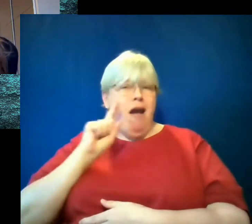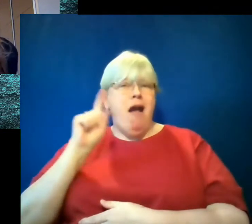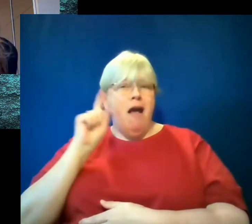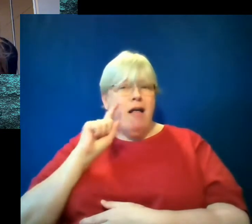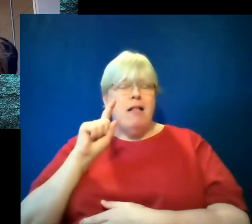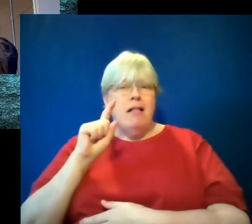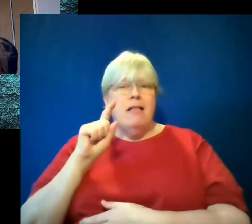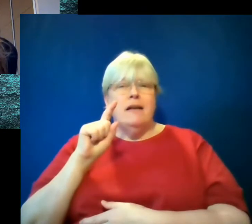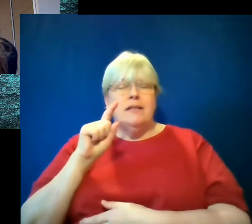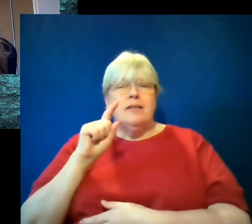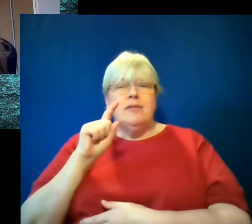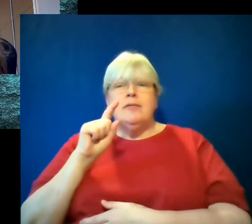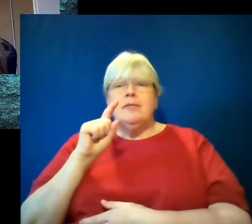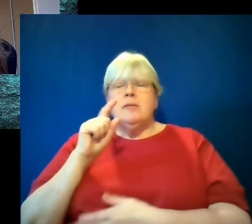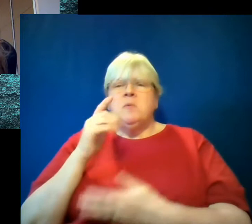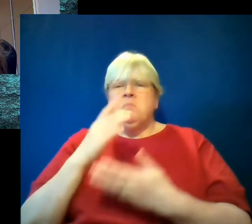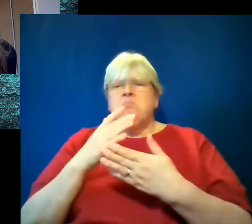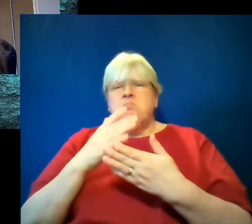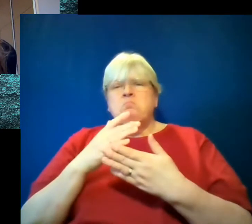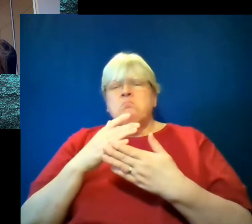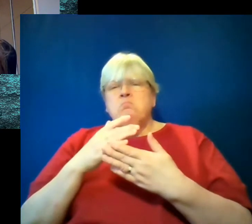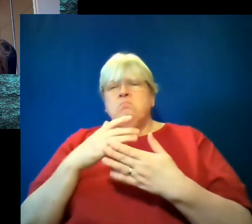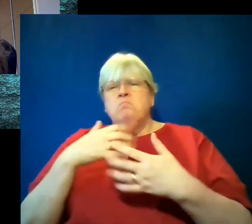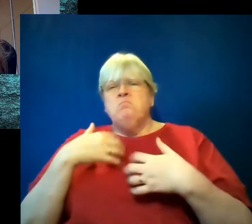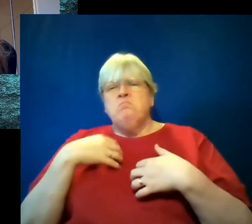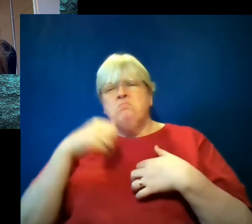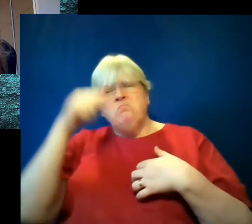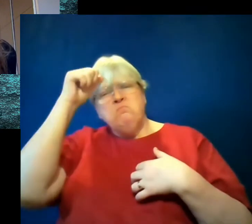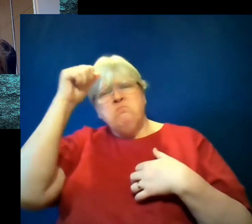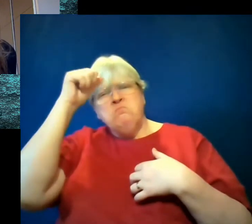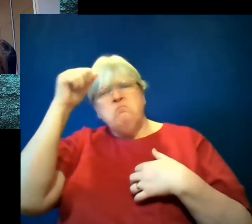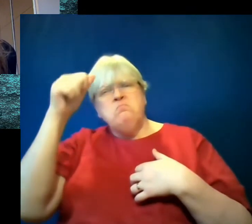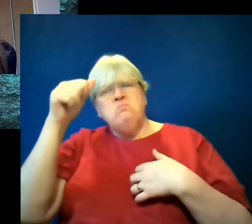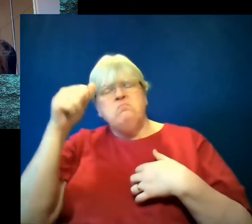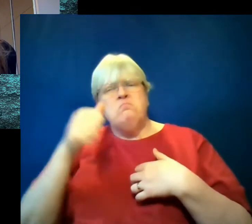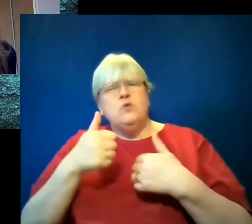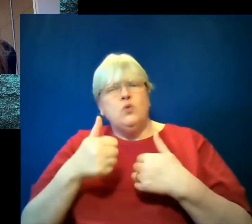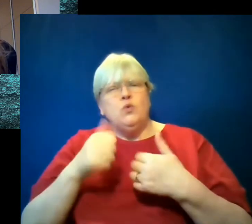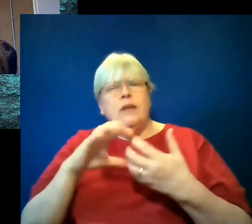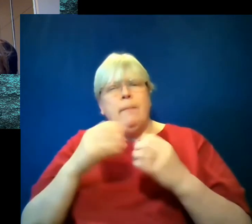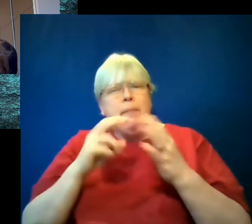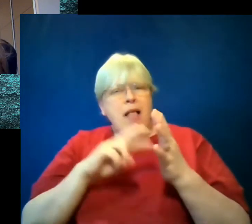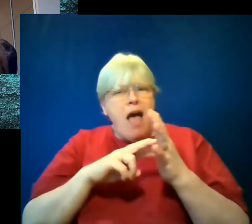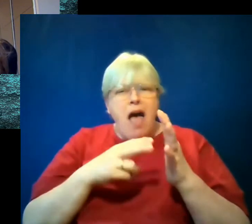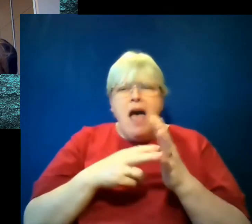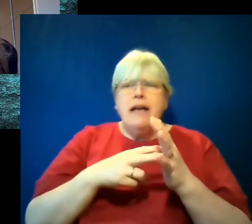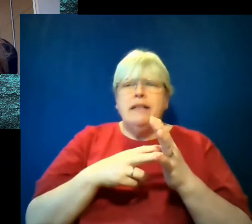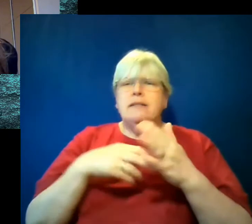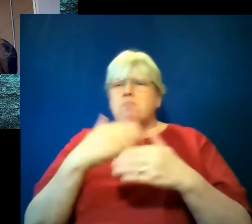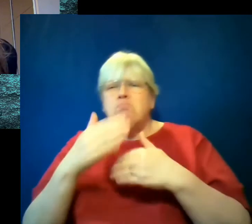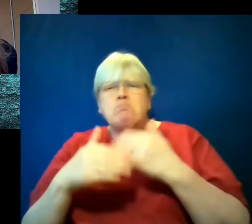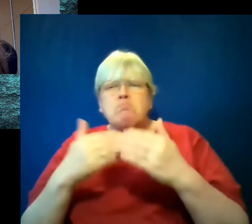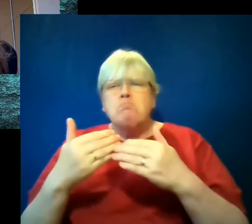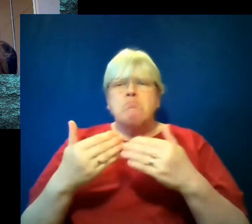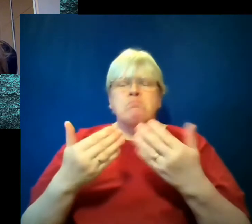very insightful and very good at making plans, which is her kind